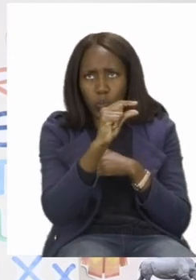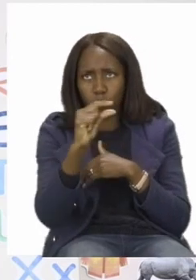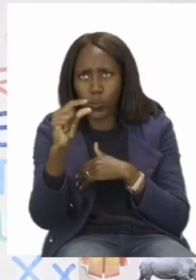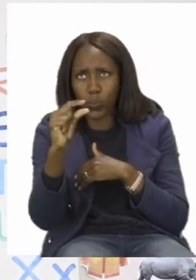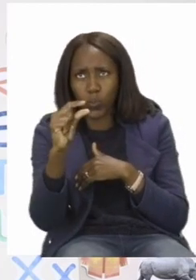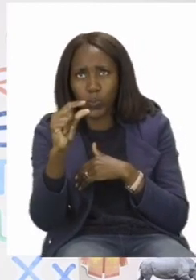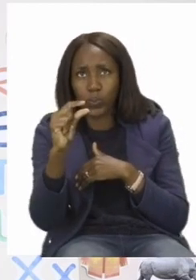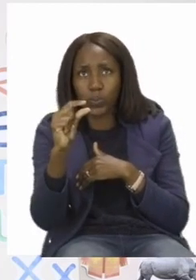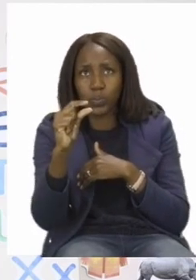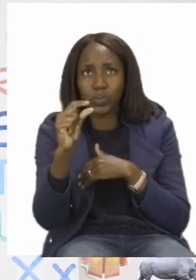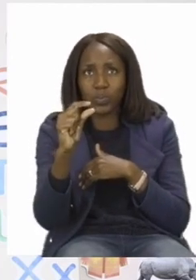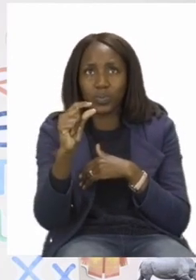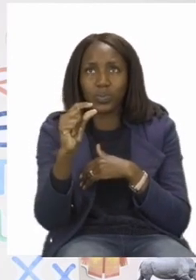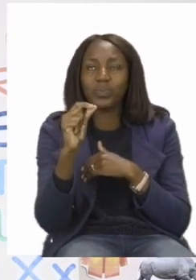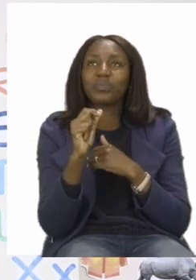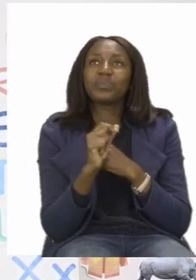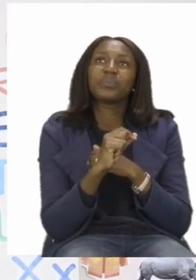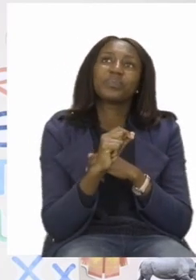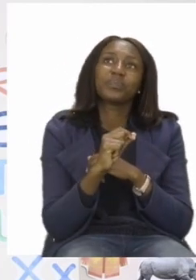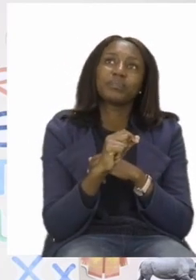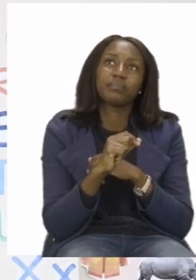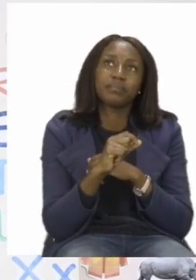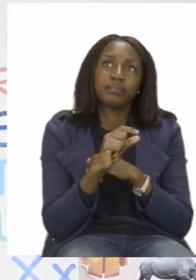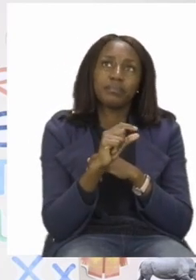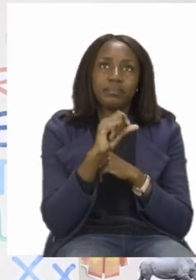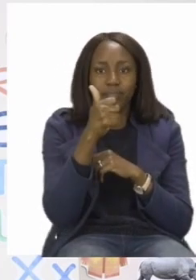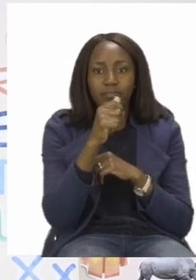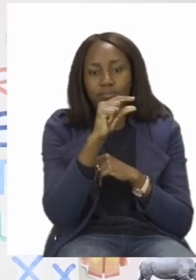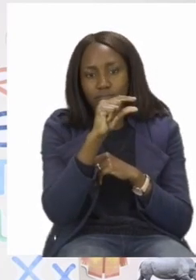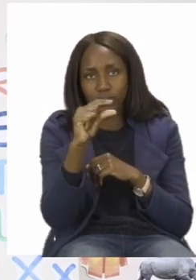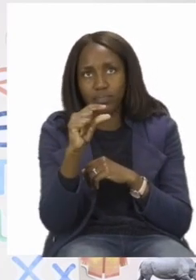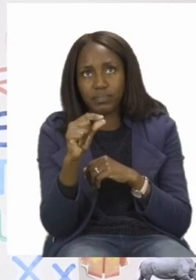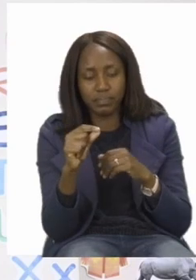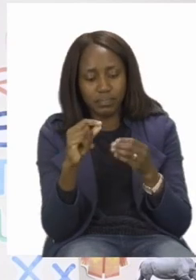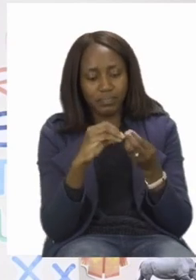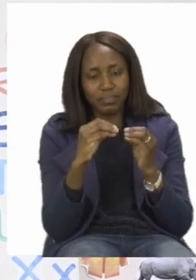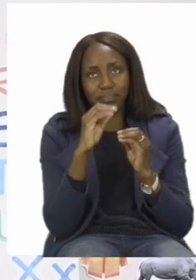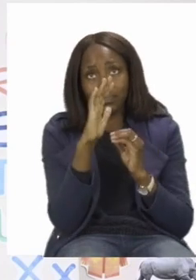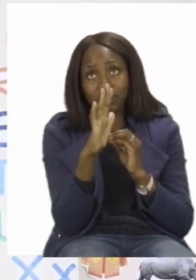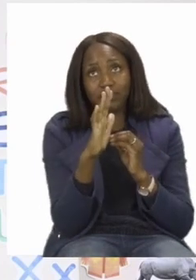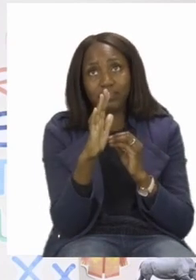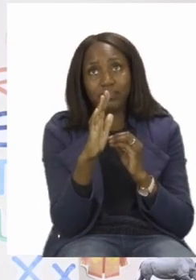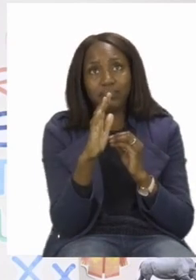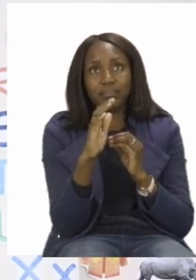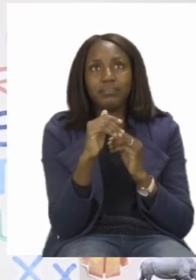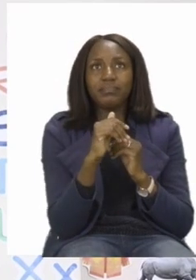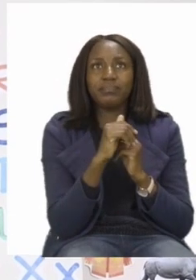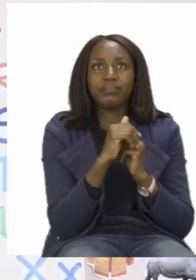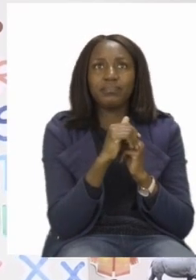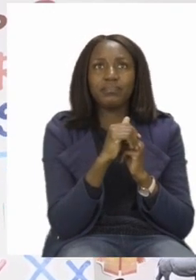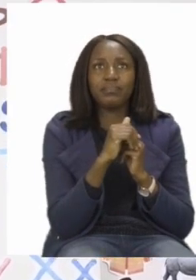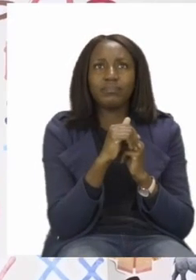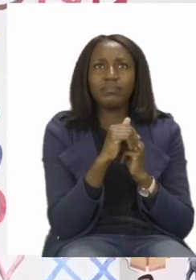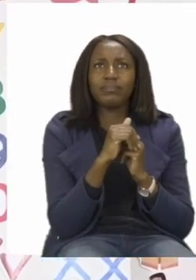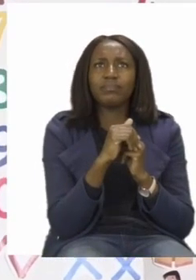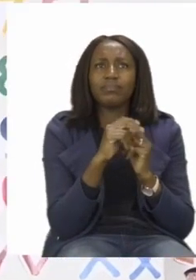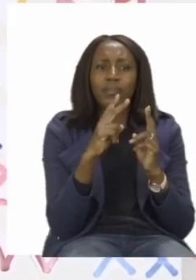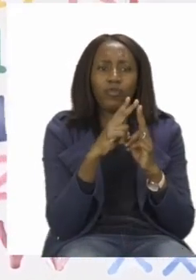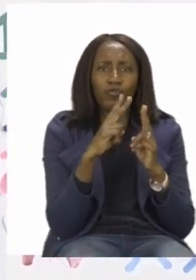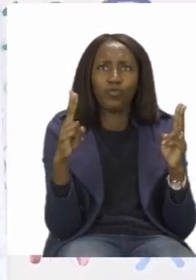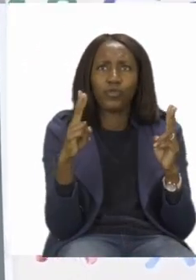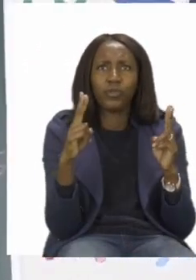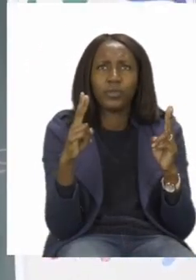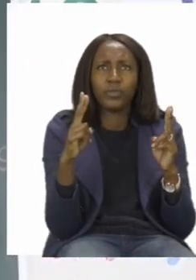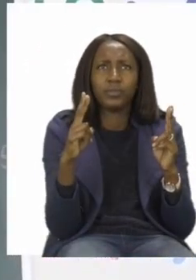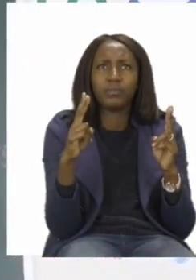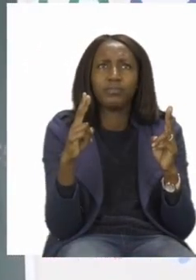next to the clue. For number 5, they've given us a clue that says very warm.